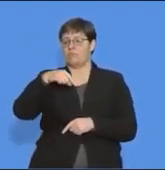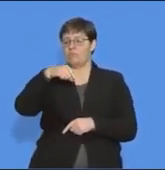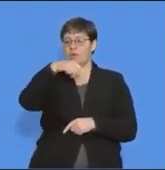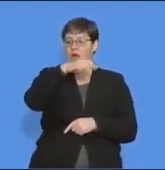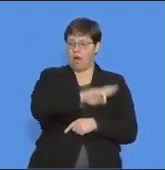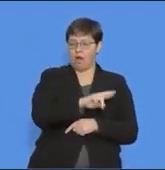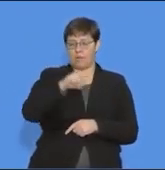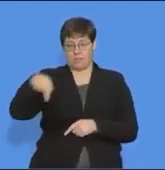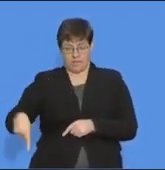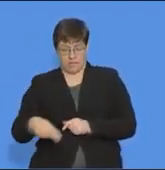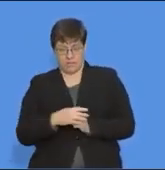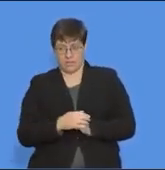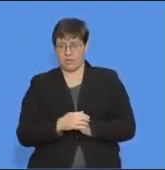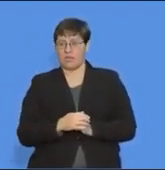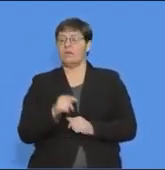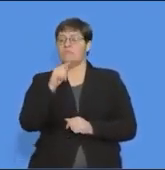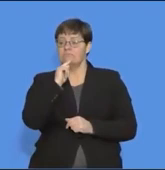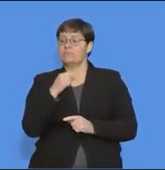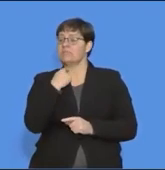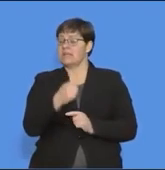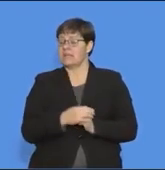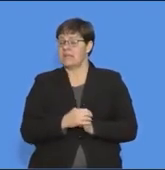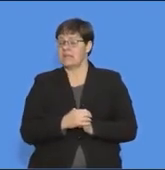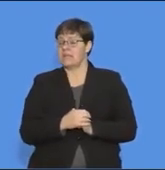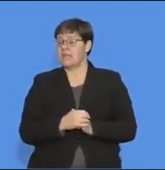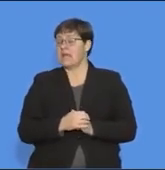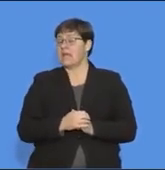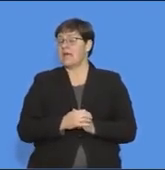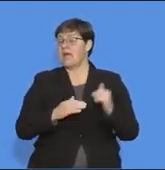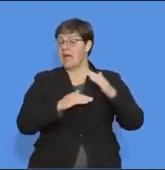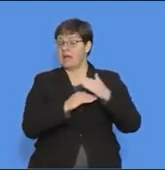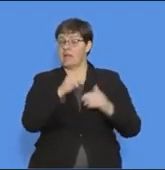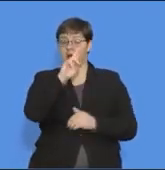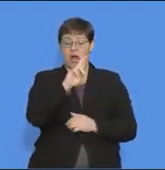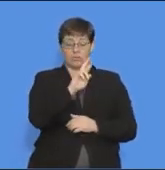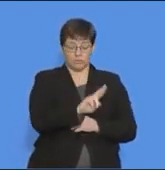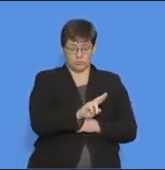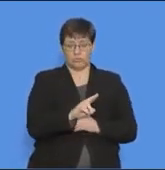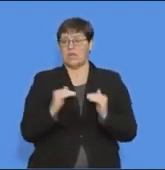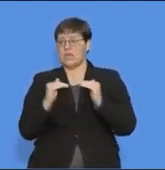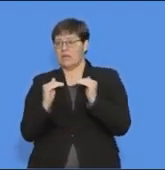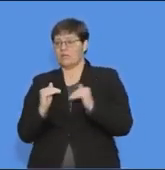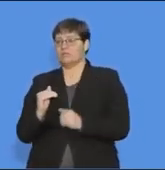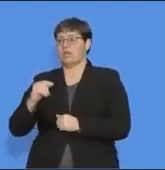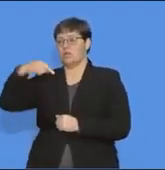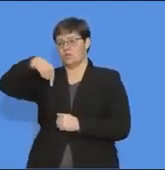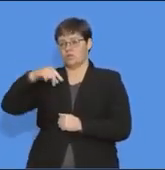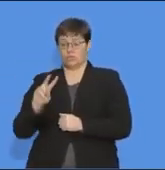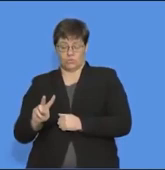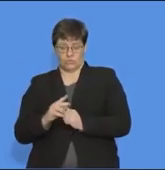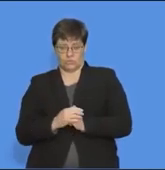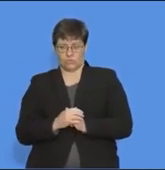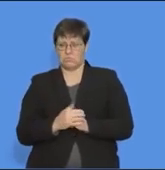same external point. Then telling us that angle R2 is equals to angle